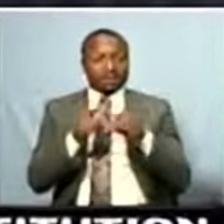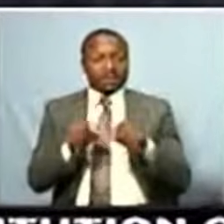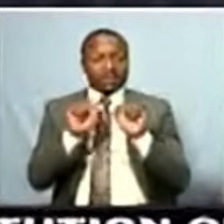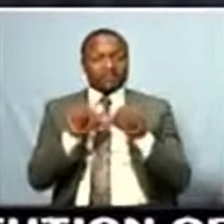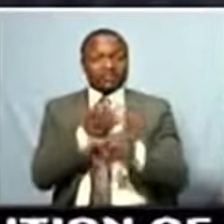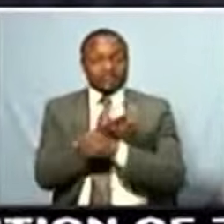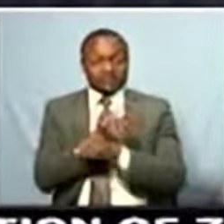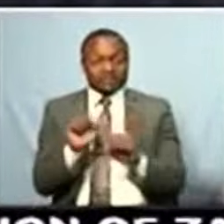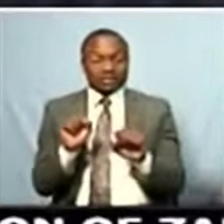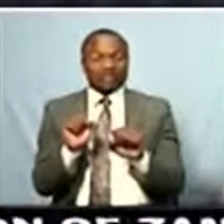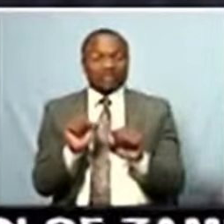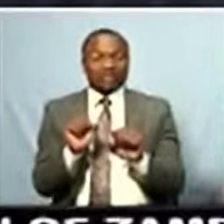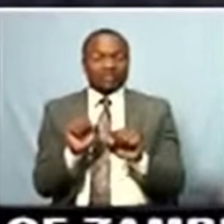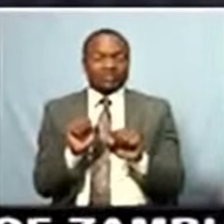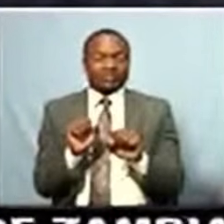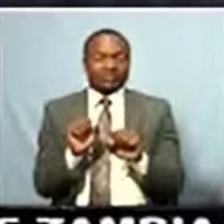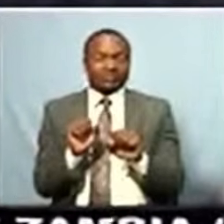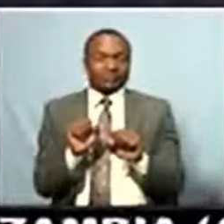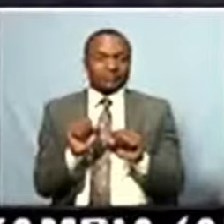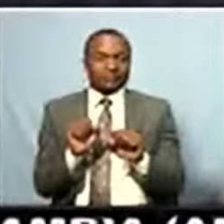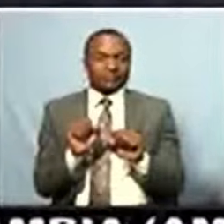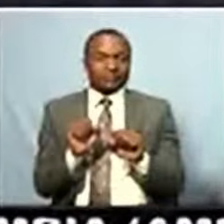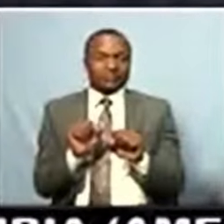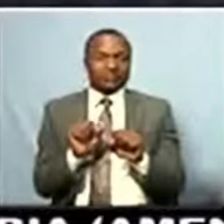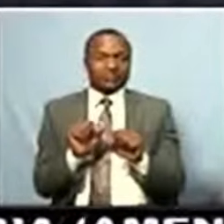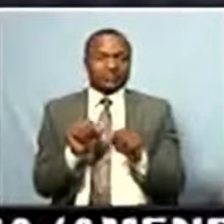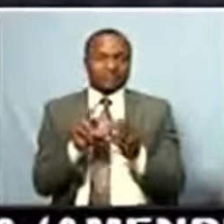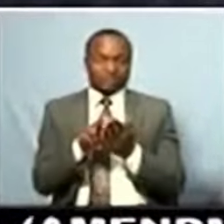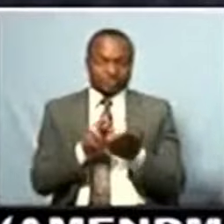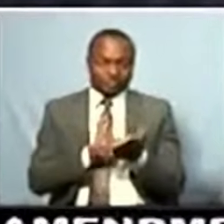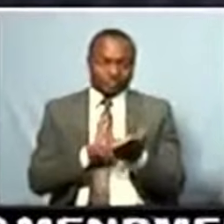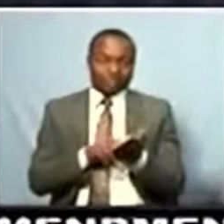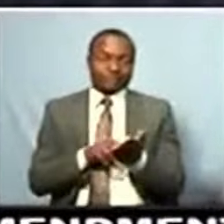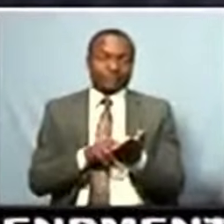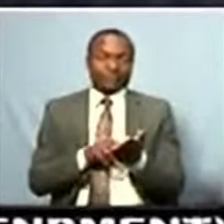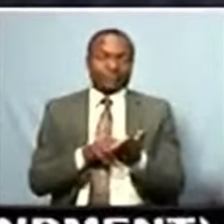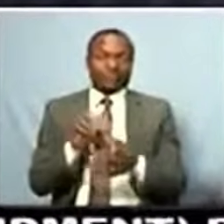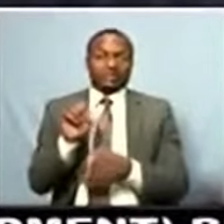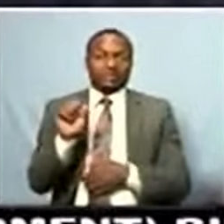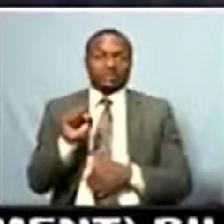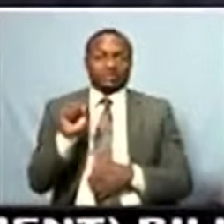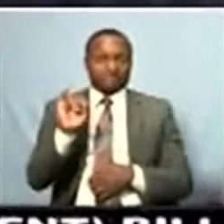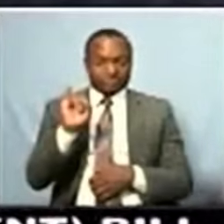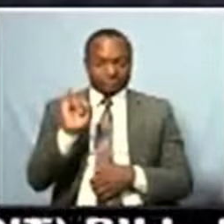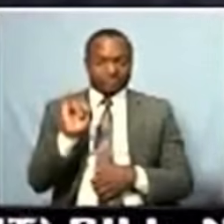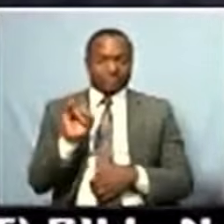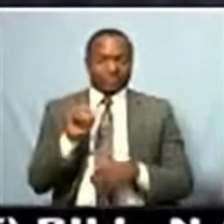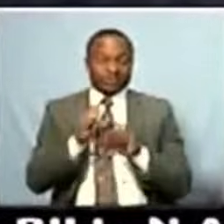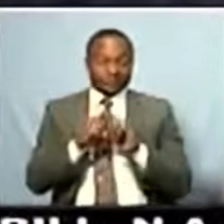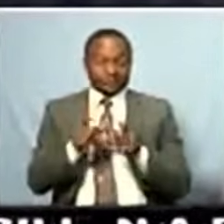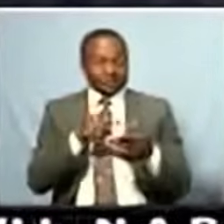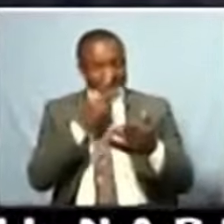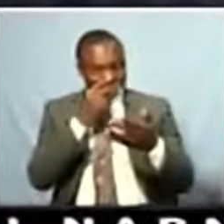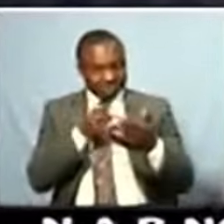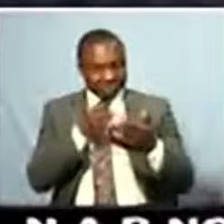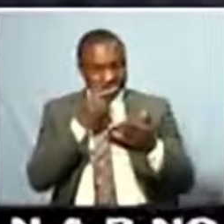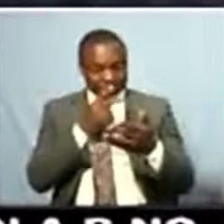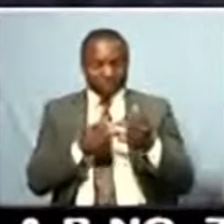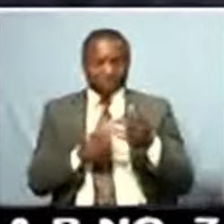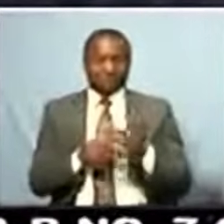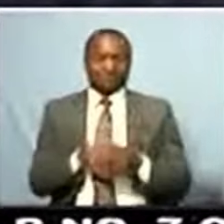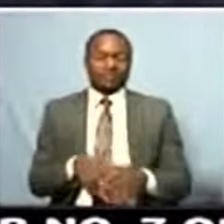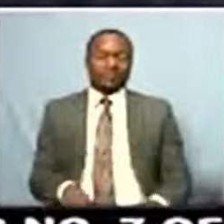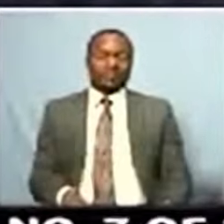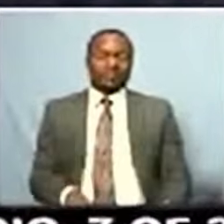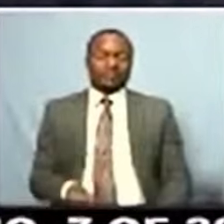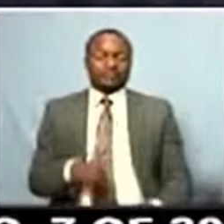cured by regulations of statutory instruments. But we are looking at